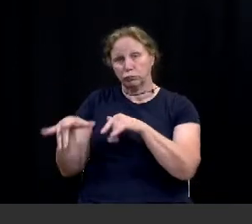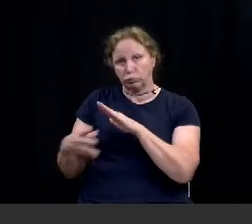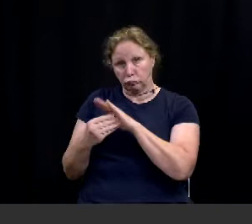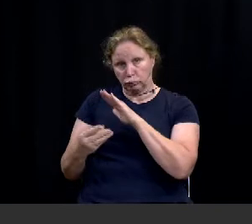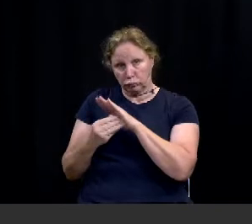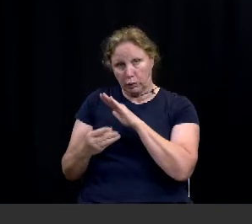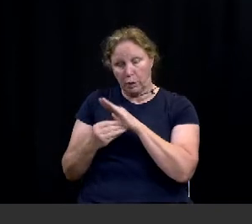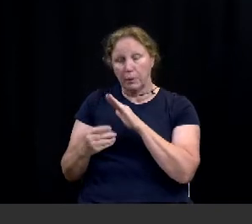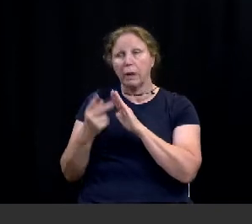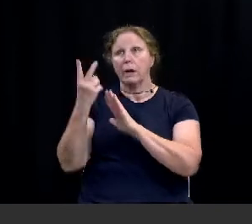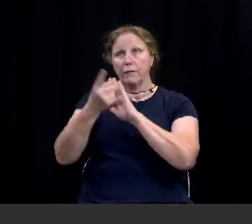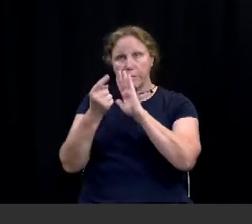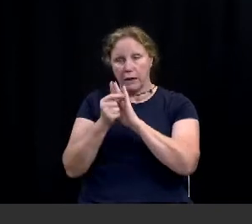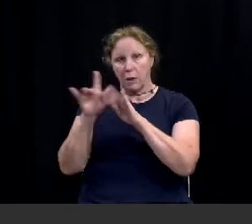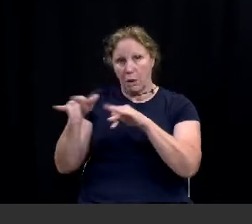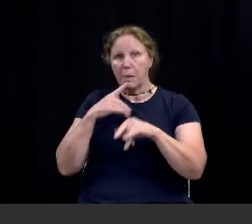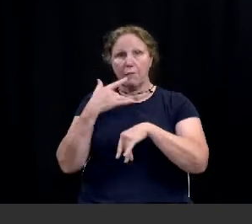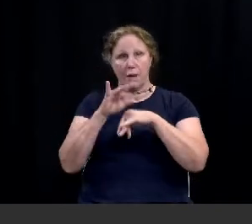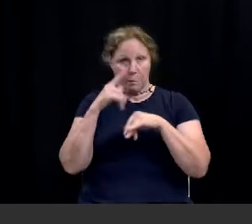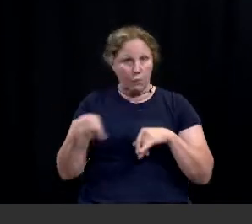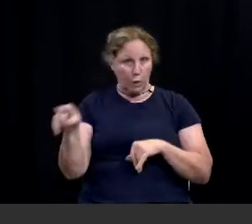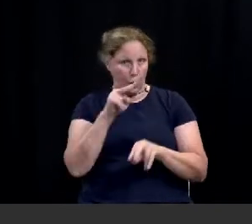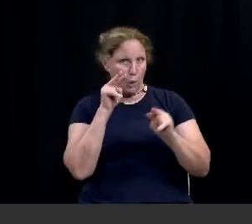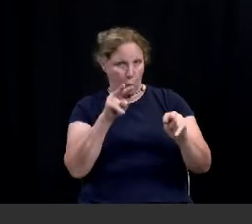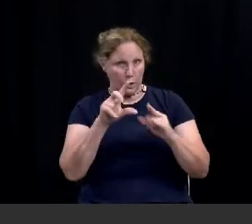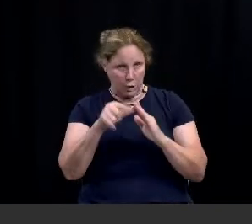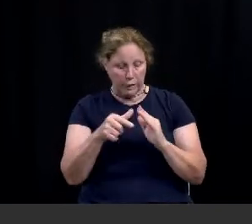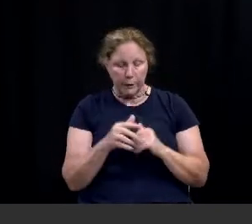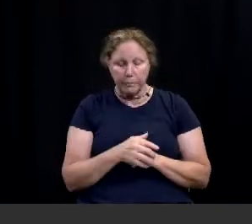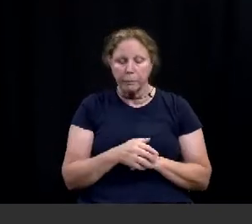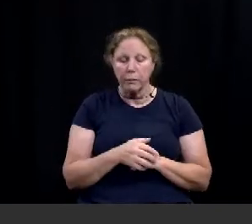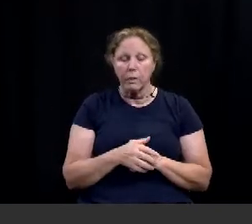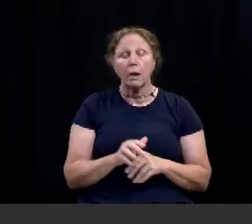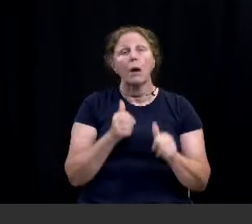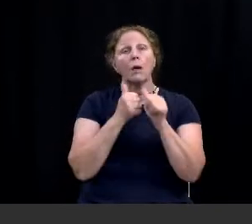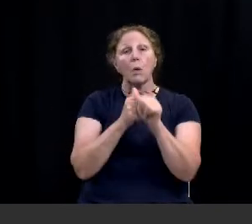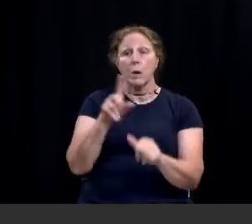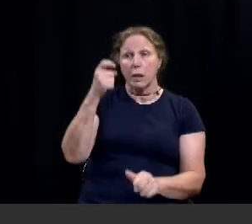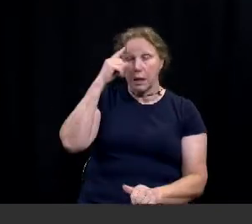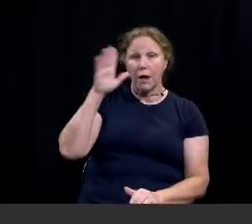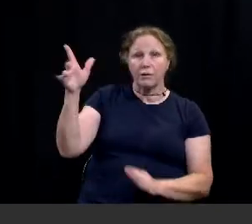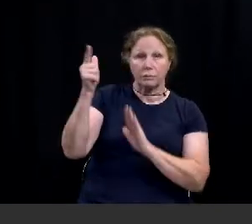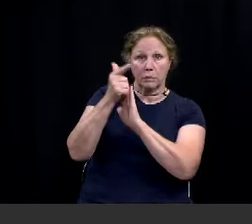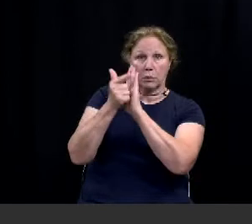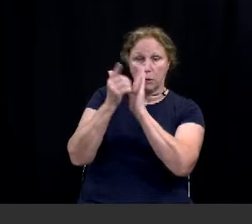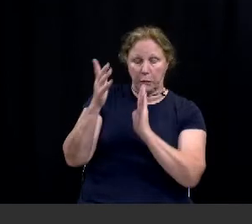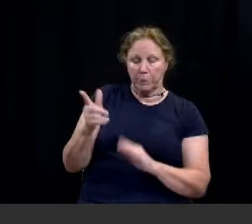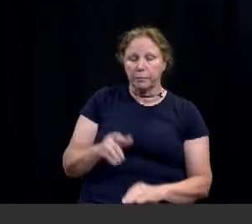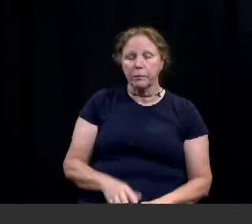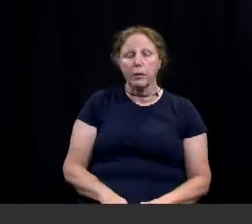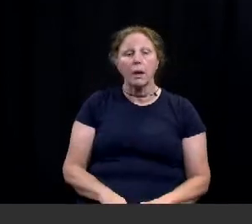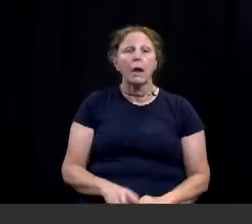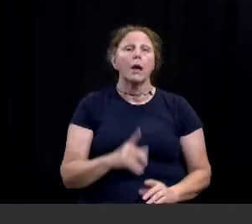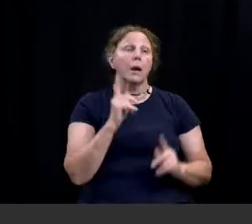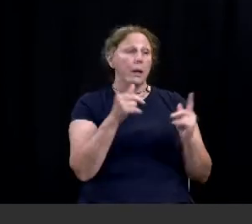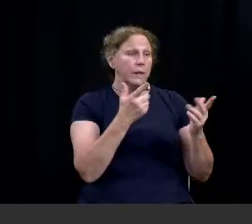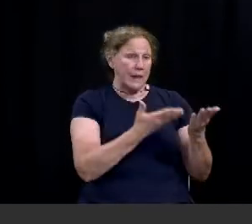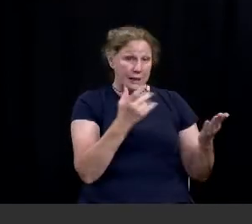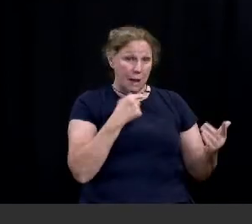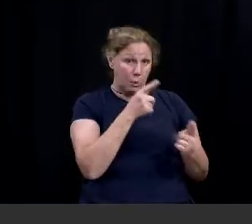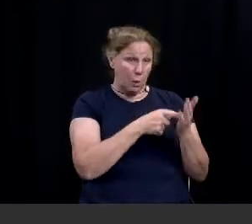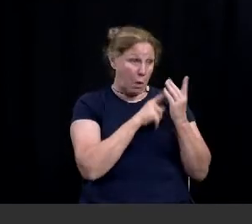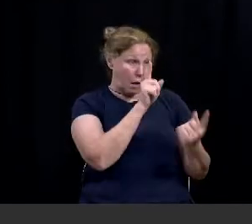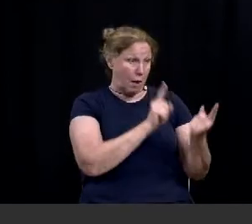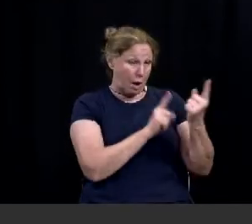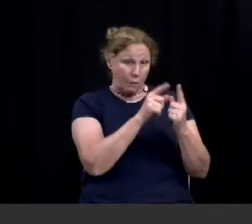video and audio recordings will be available to the public. According to the governor and attorney general, statutes that may require face-to-face interaction between members